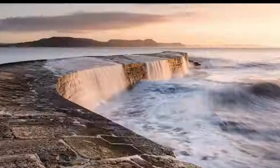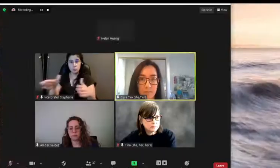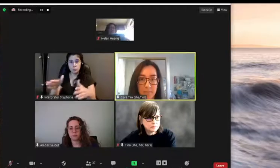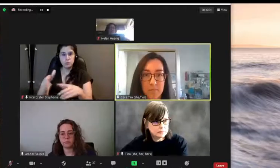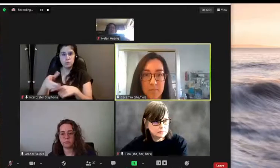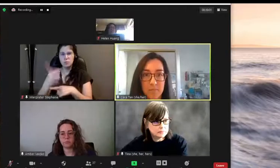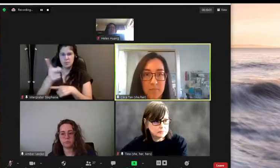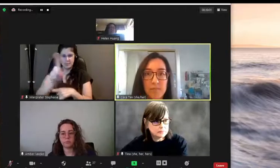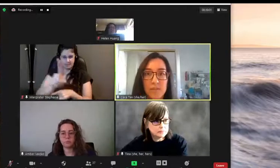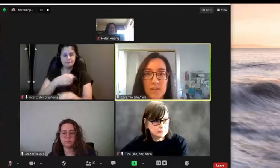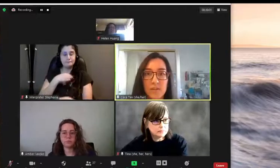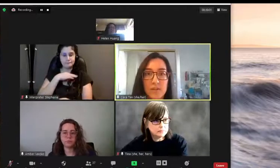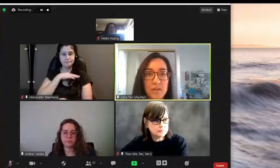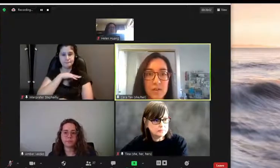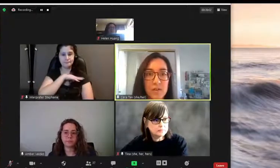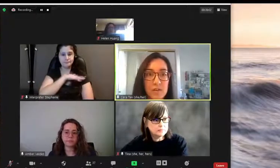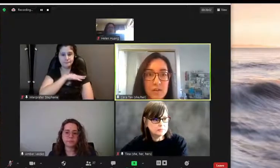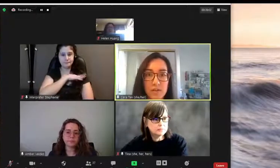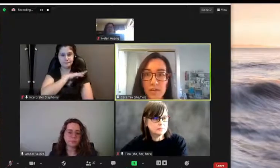sec.